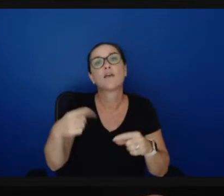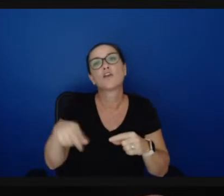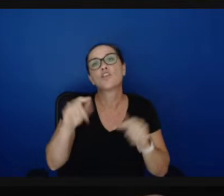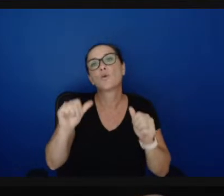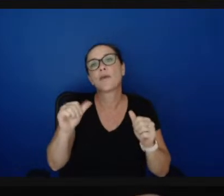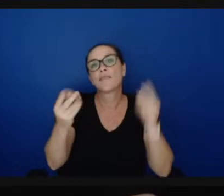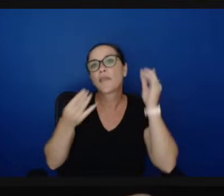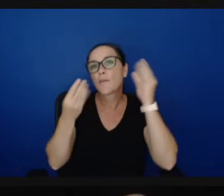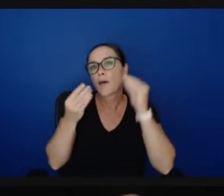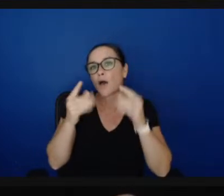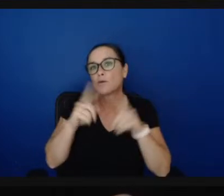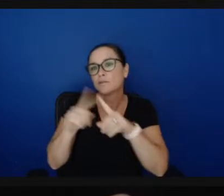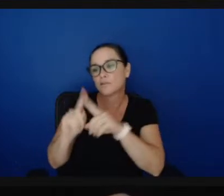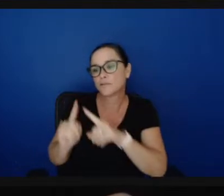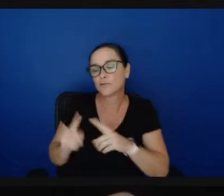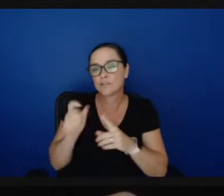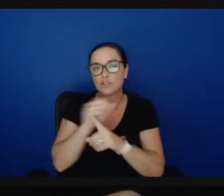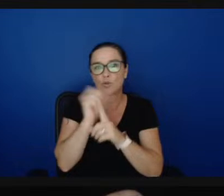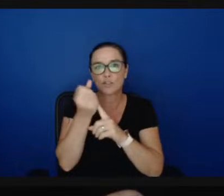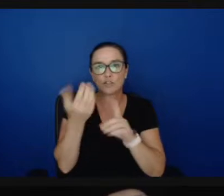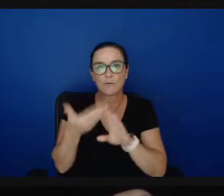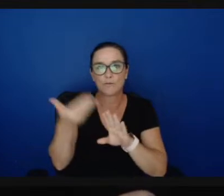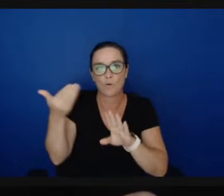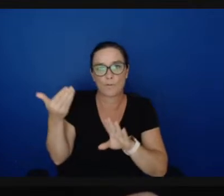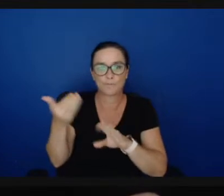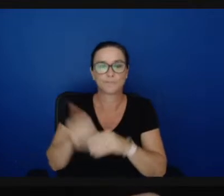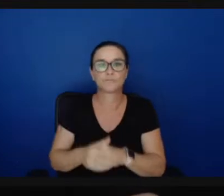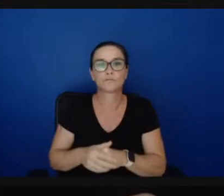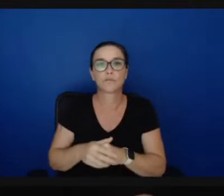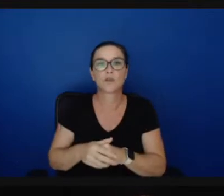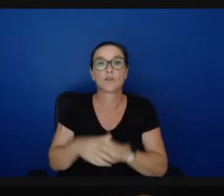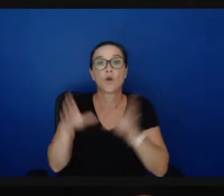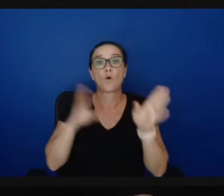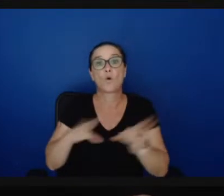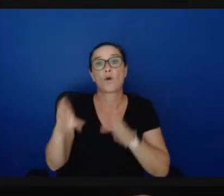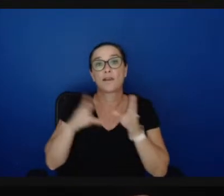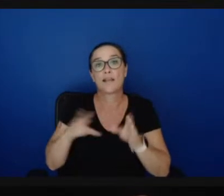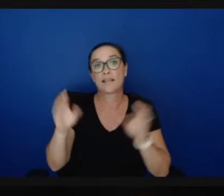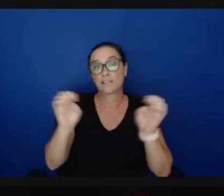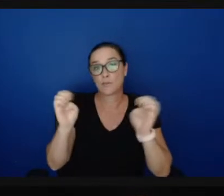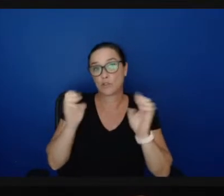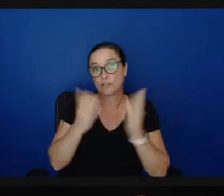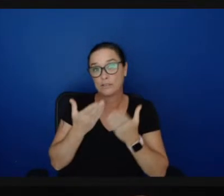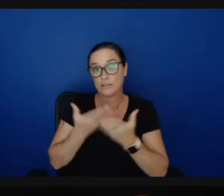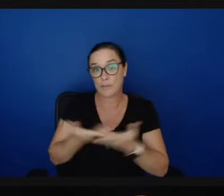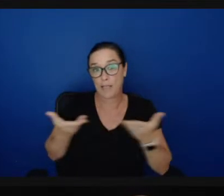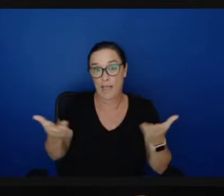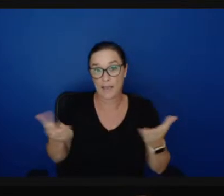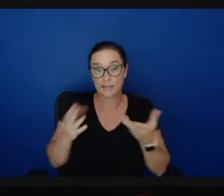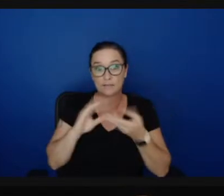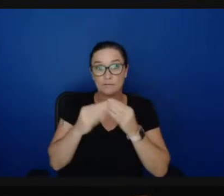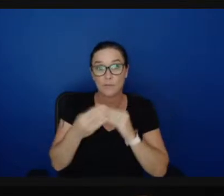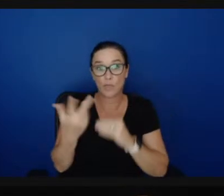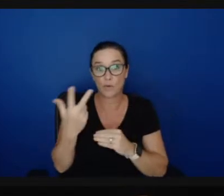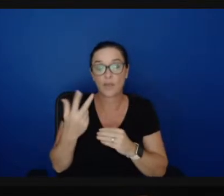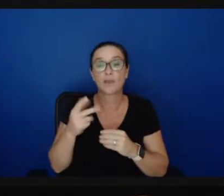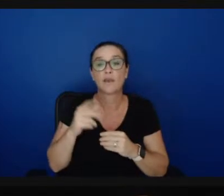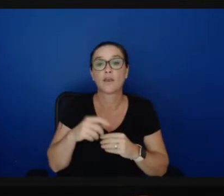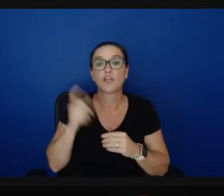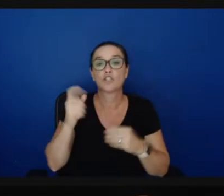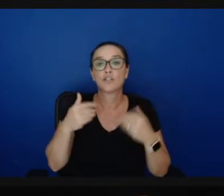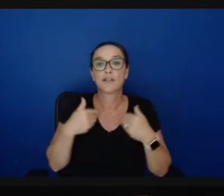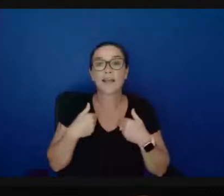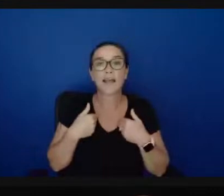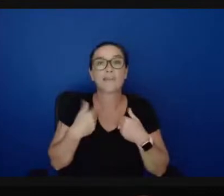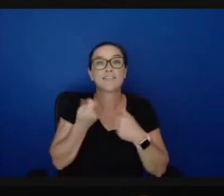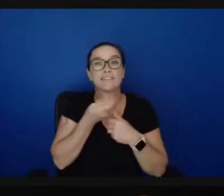situations. So for their organizing supplies, step 3 here, they say that you should have several caches